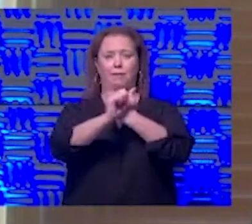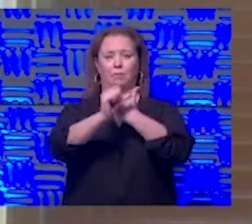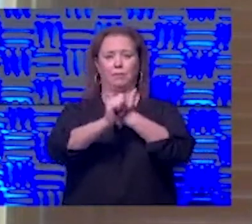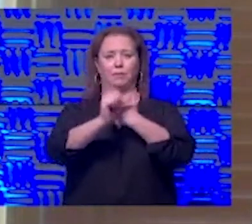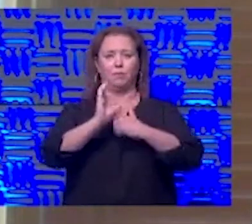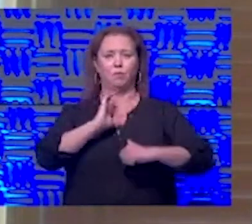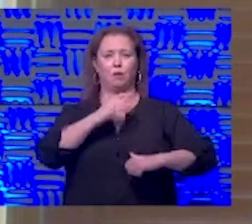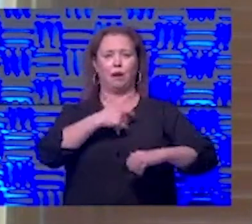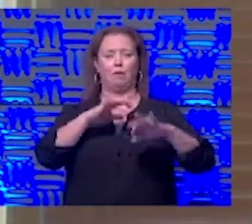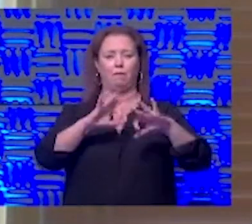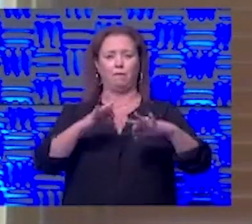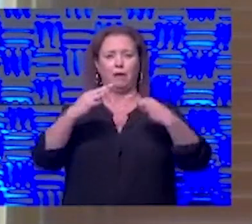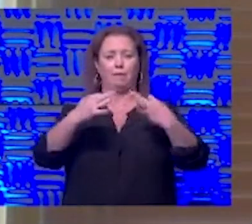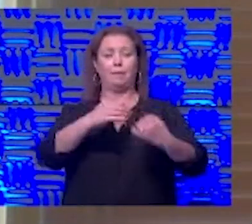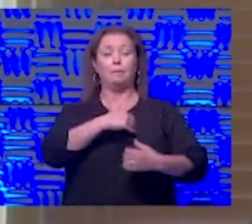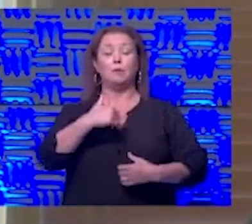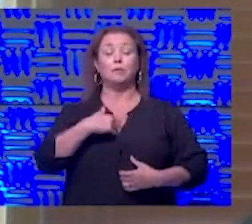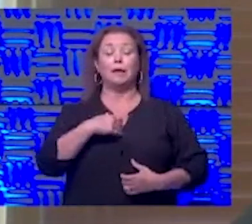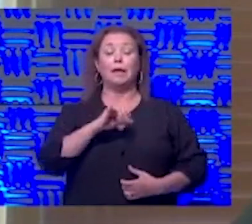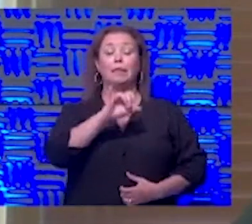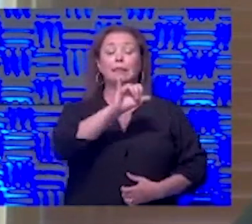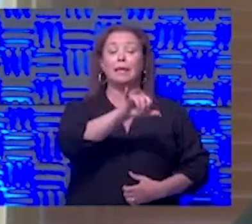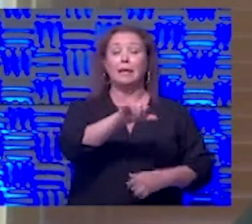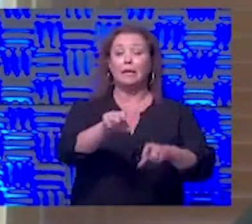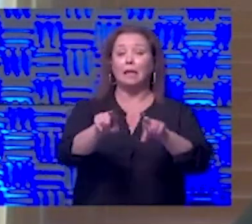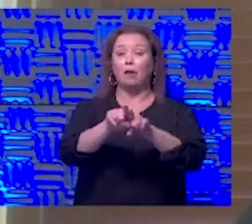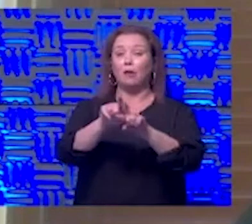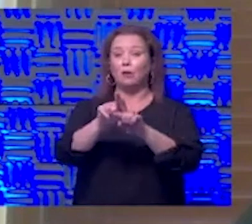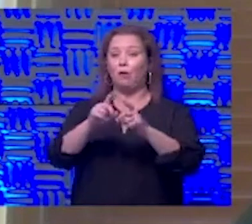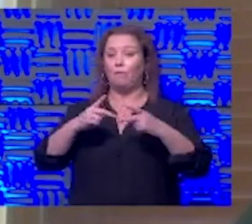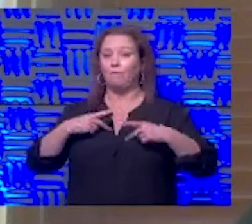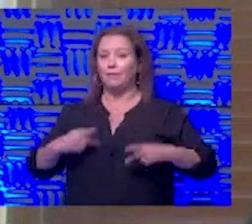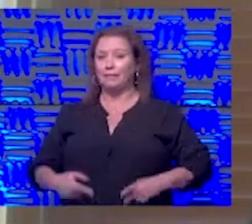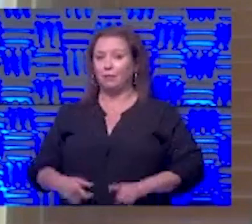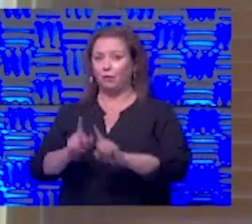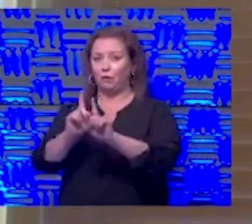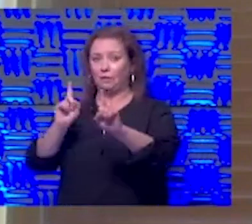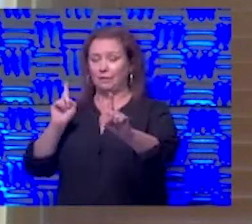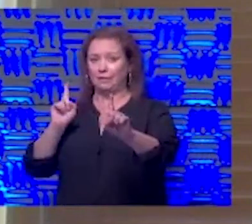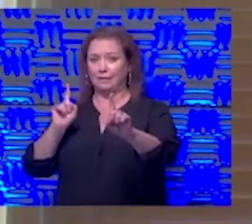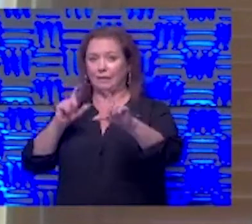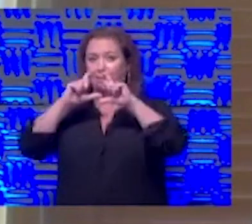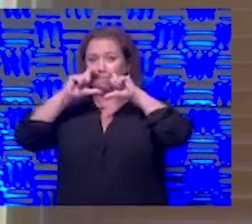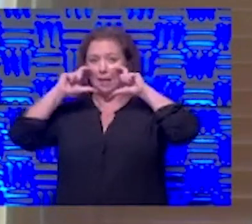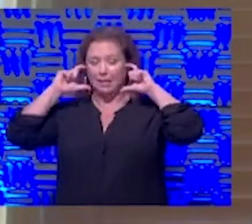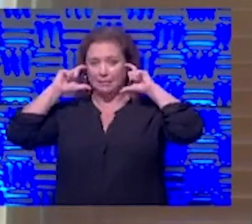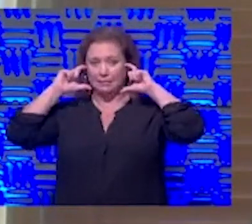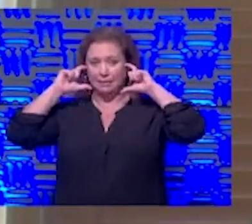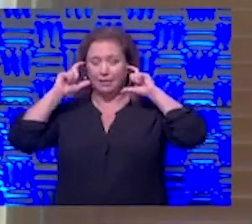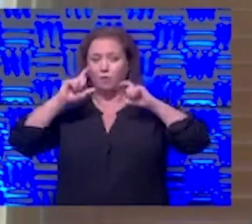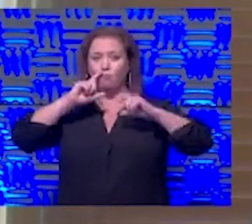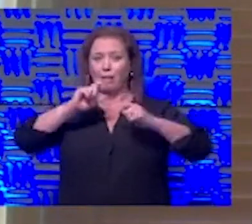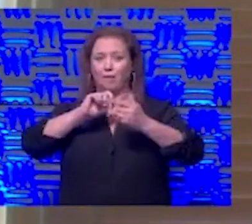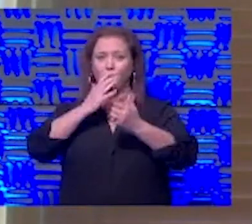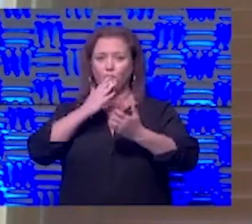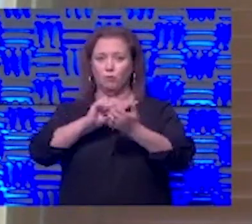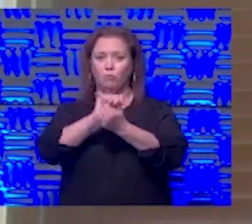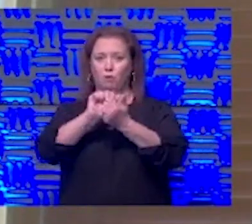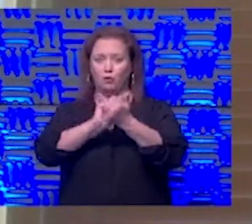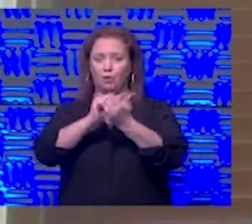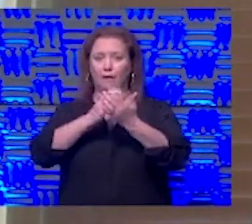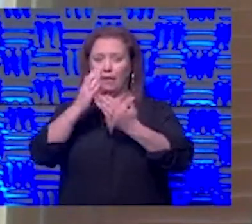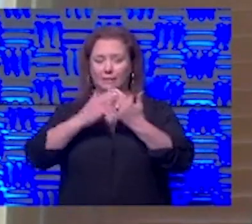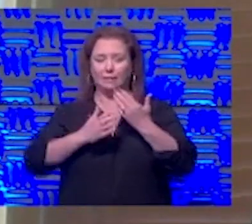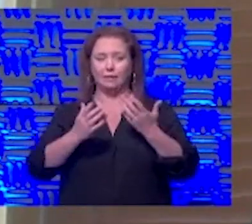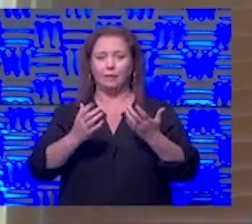loved ones in combination, by the way, with some physical distancing, mask wearing, really good hygiene. And there have